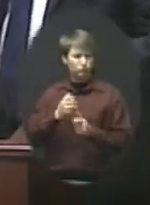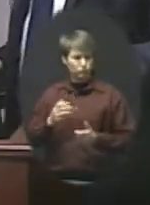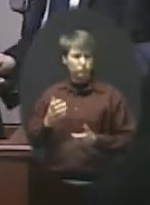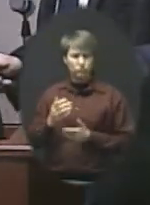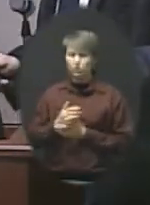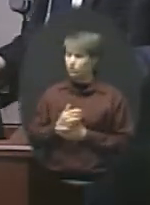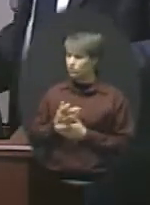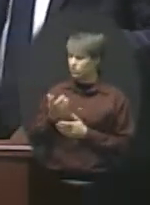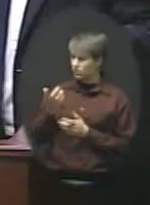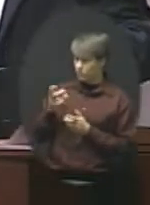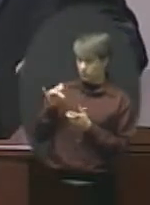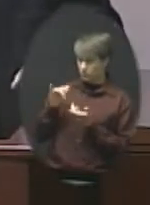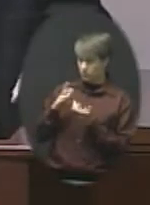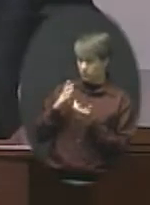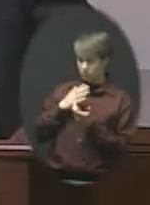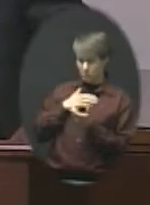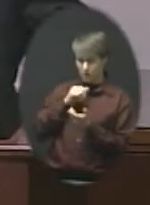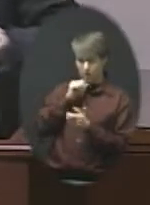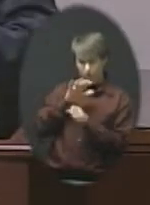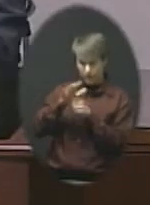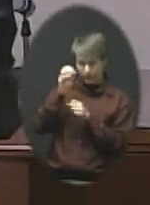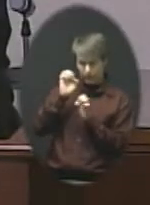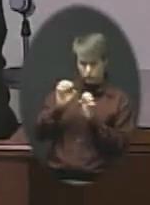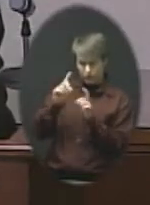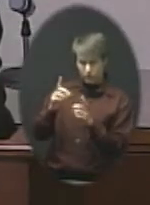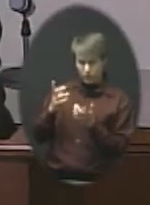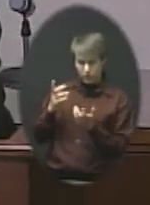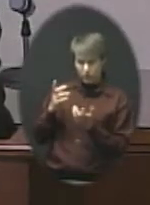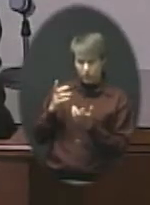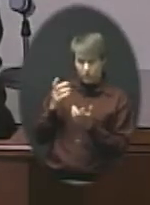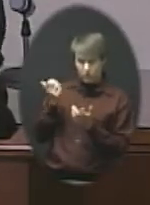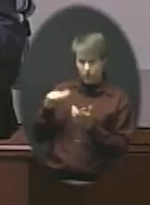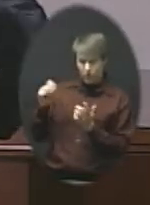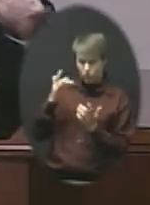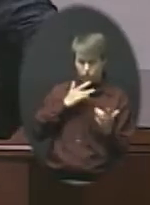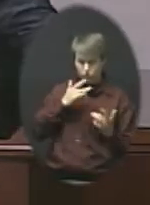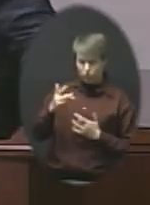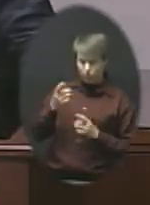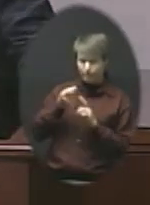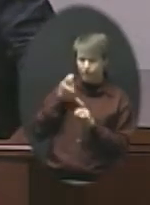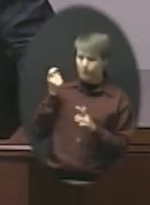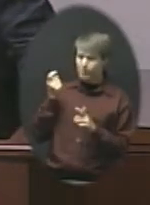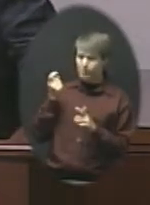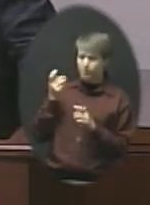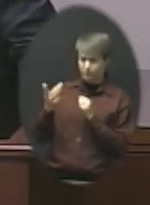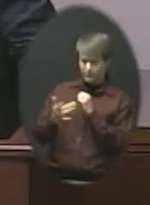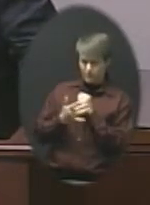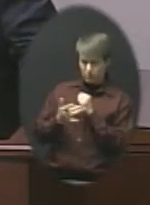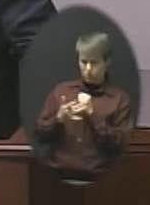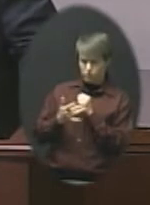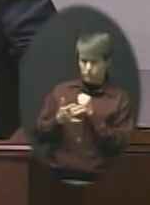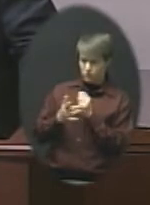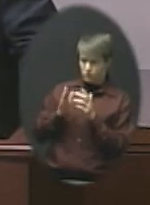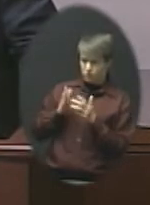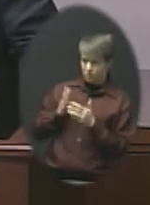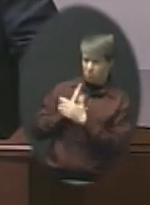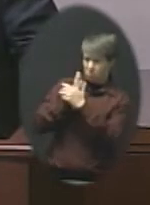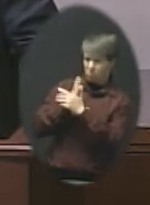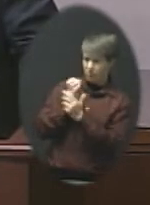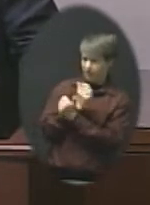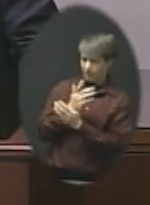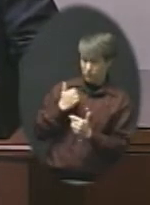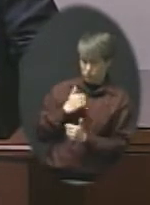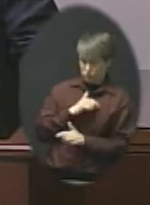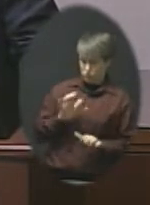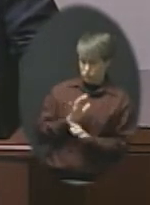there, and this is just my lack of education on that, is there any concerns from a technology standpoint interfering with anything that we do